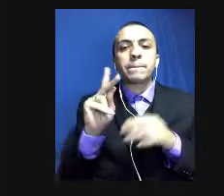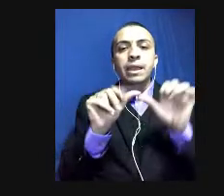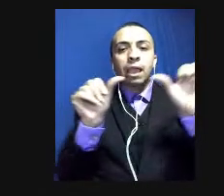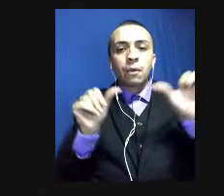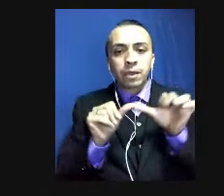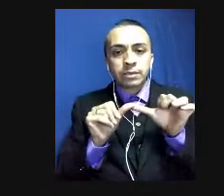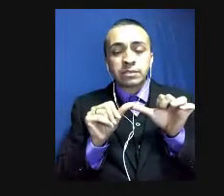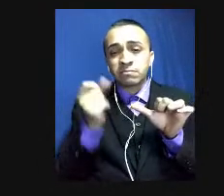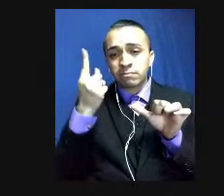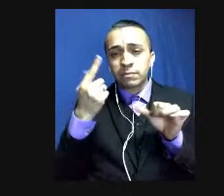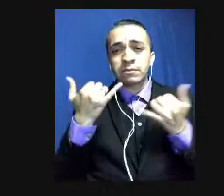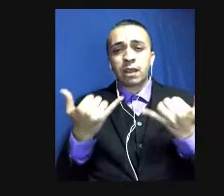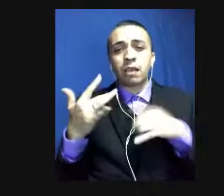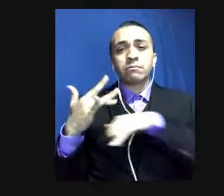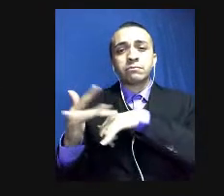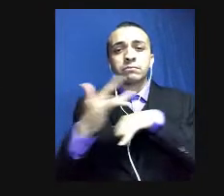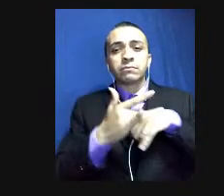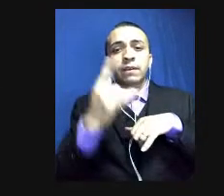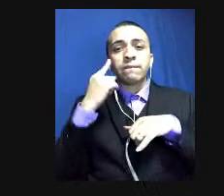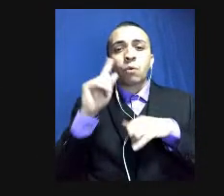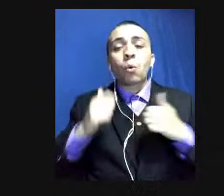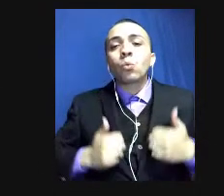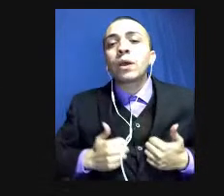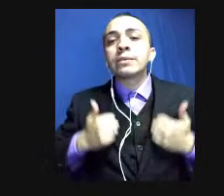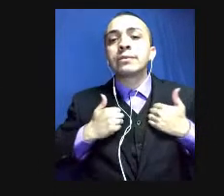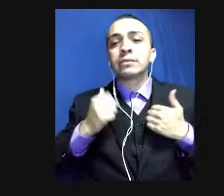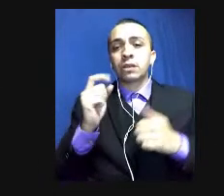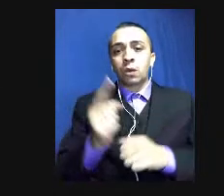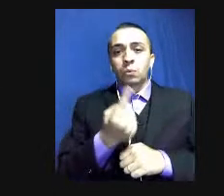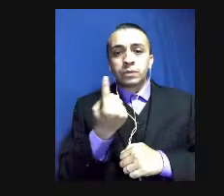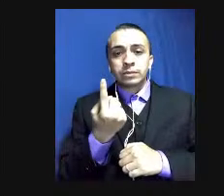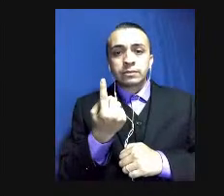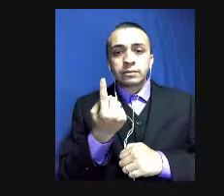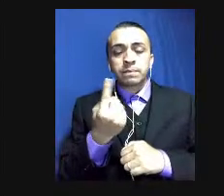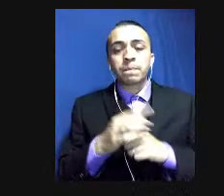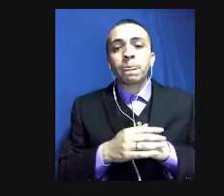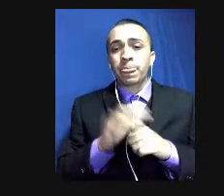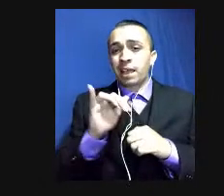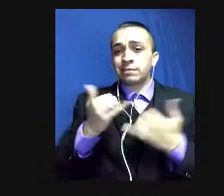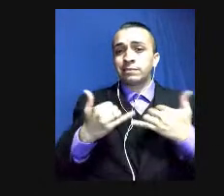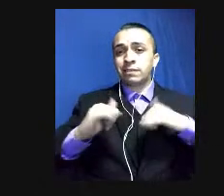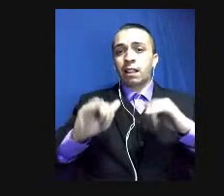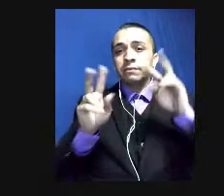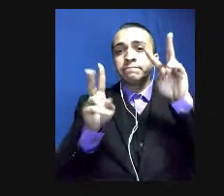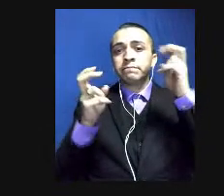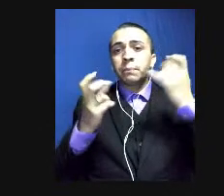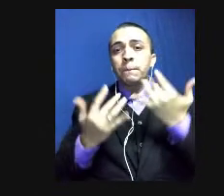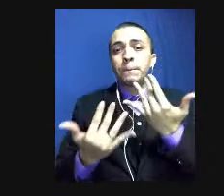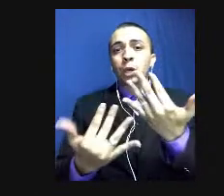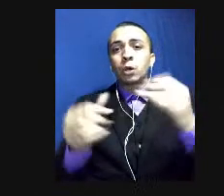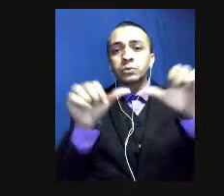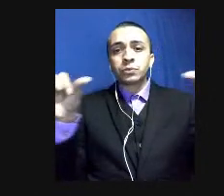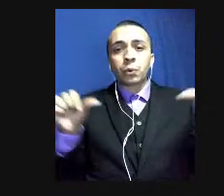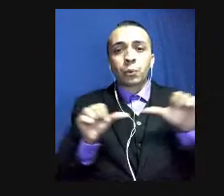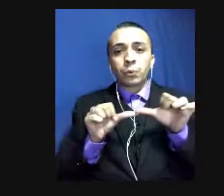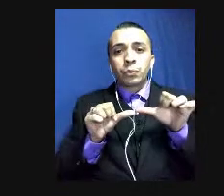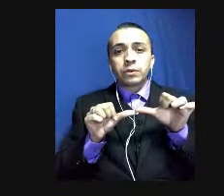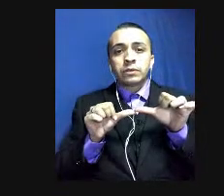open just for the residents only. It's still within the burn zone and still considered closed to the general